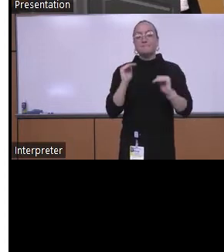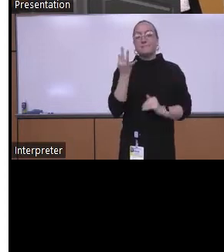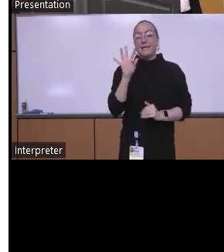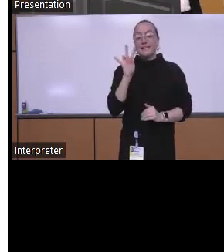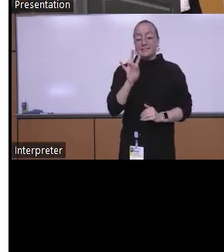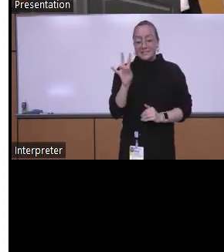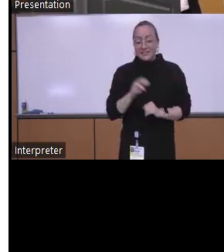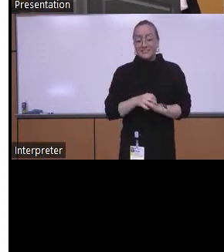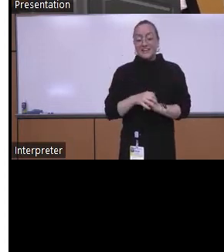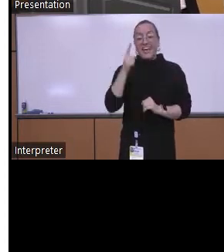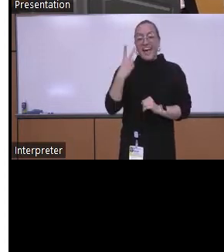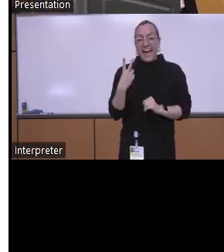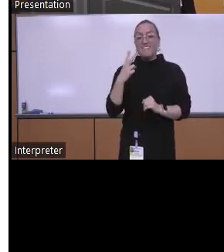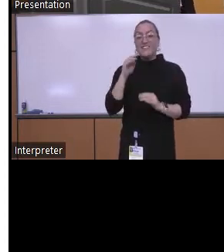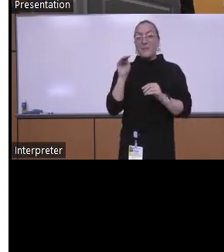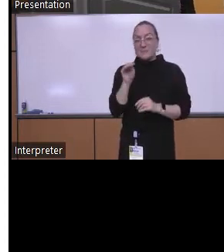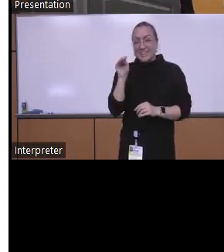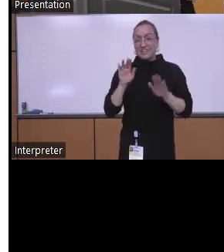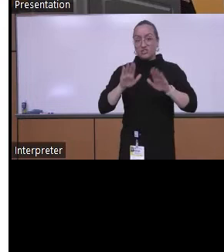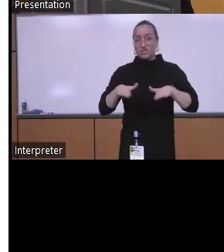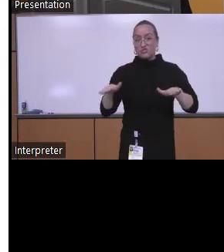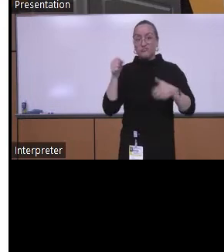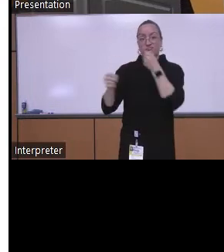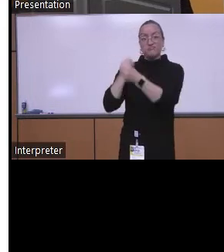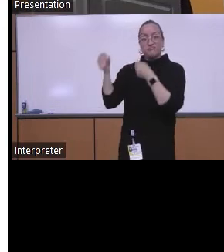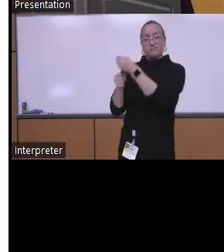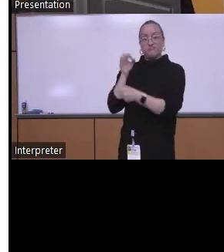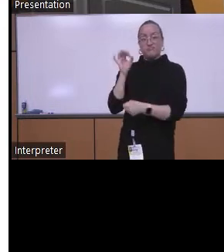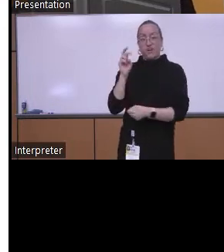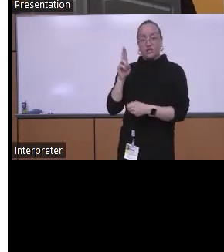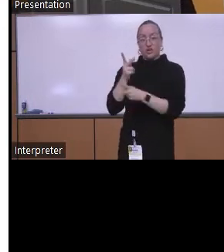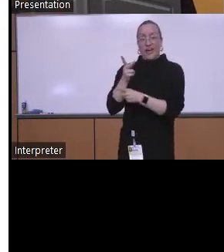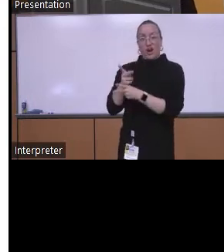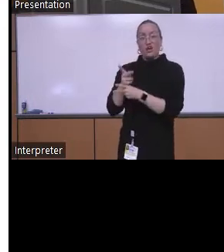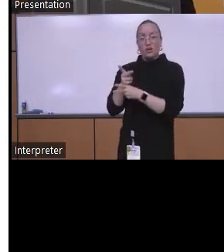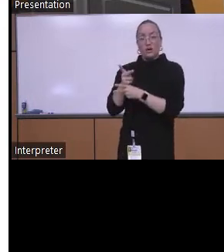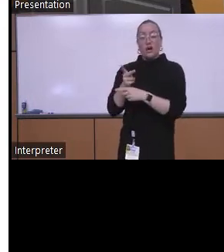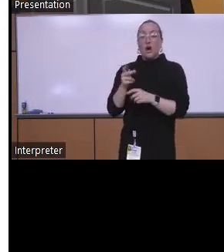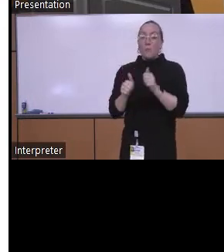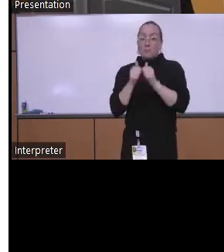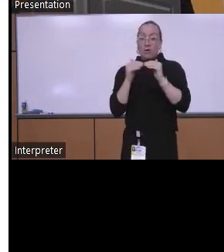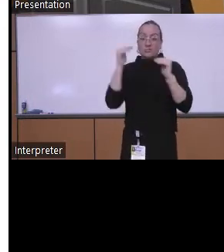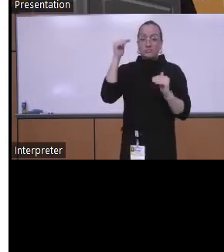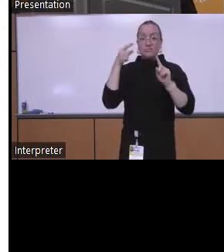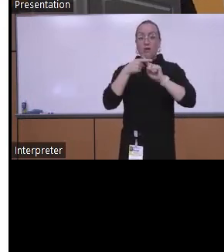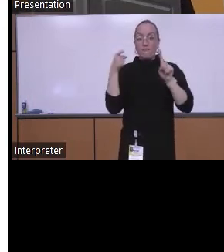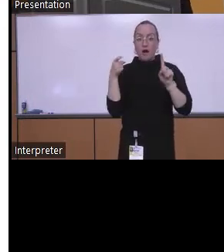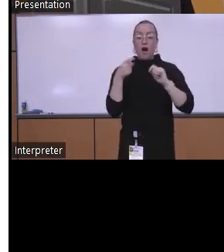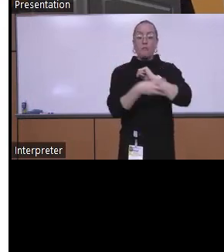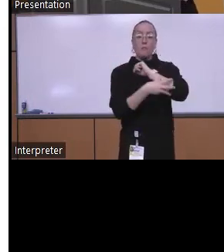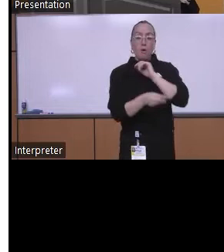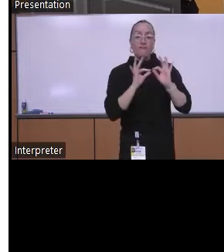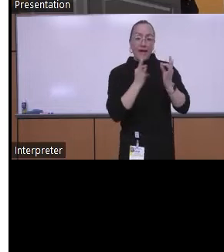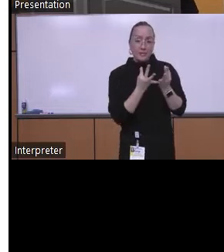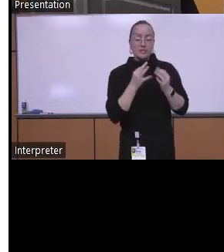an estimated 500,000 kids are in foster care. These children are disproportionately from low-income families and are children of color,